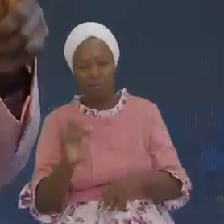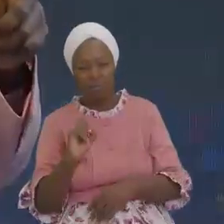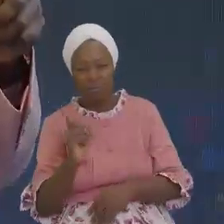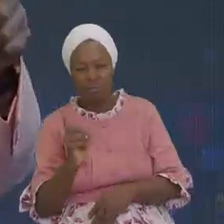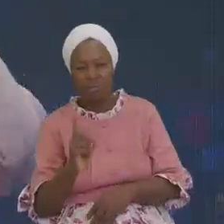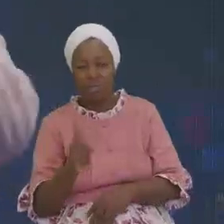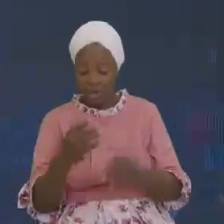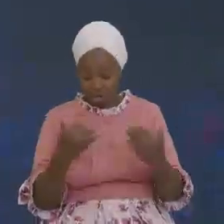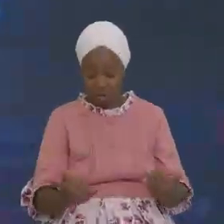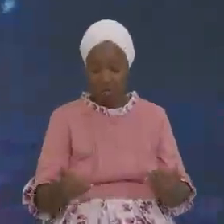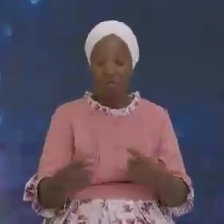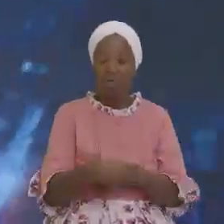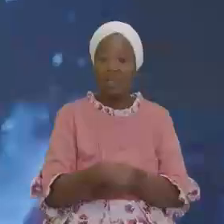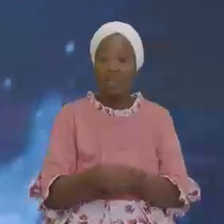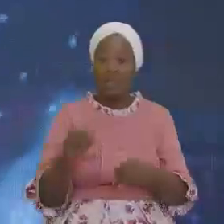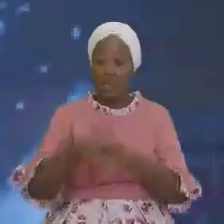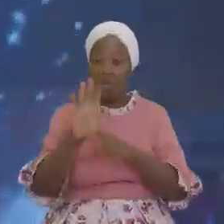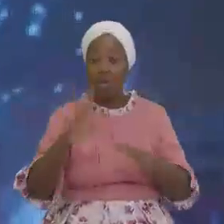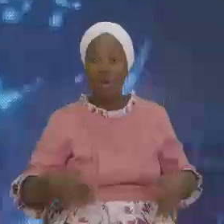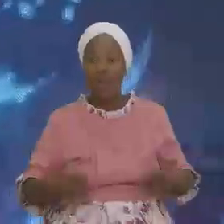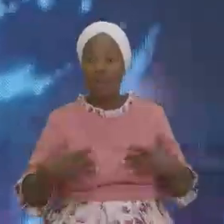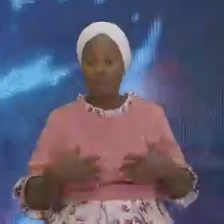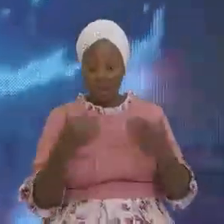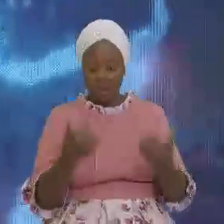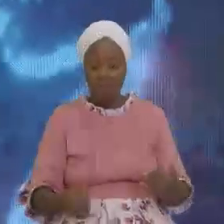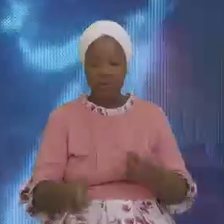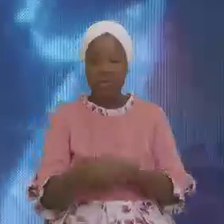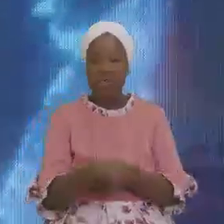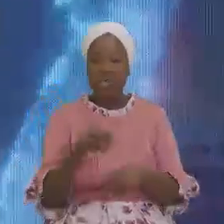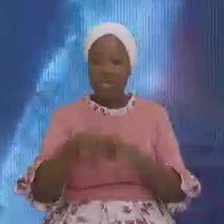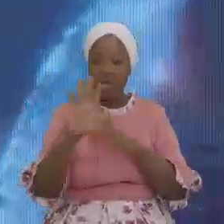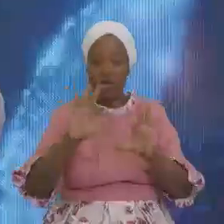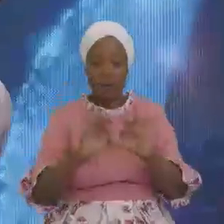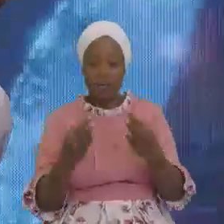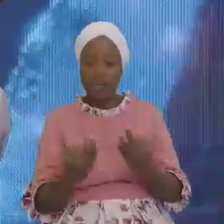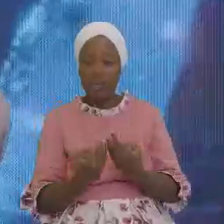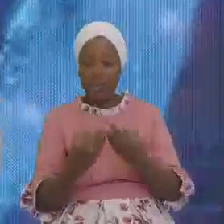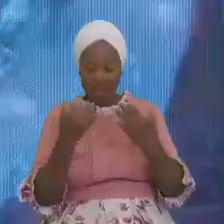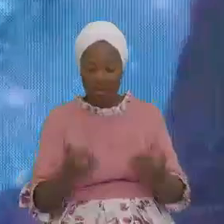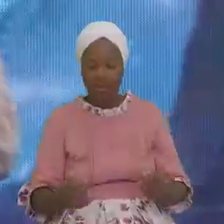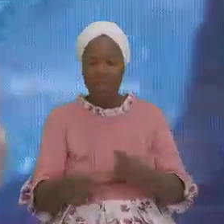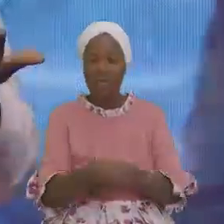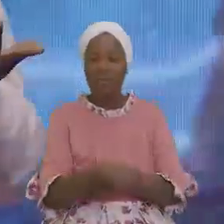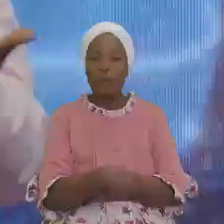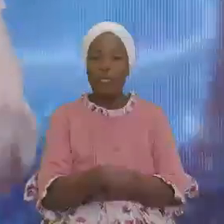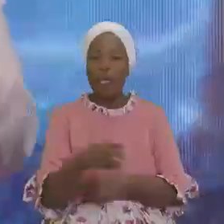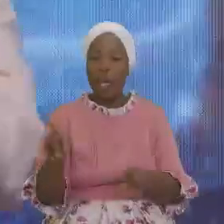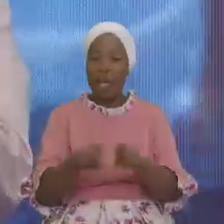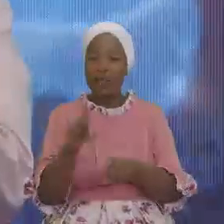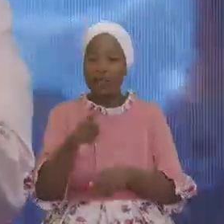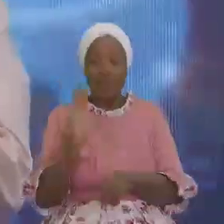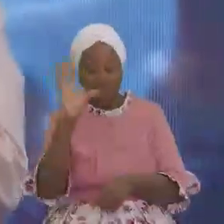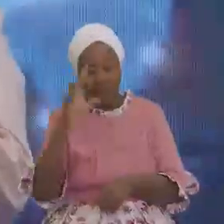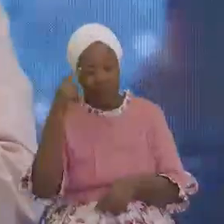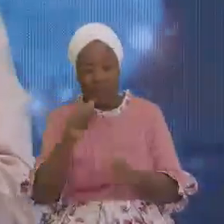Today, in your life, today, in your family, today, as you are seeking for the